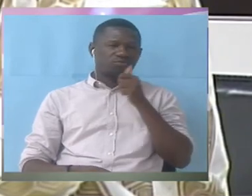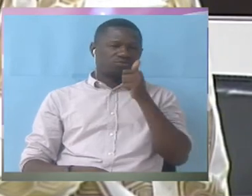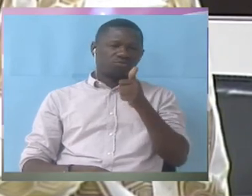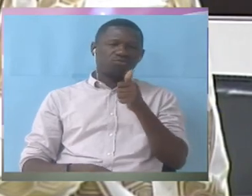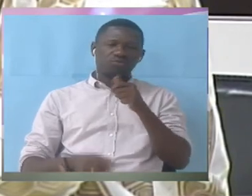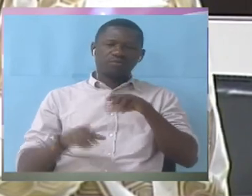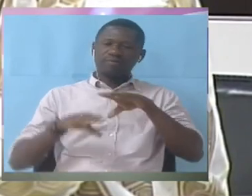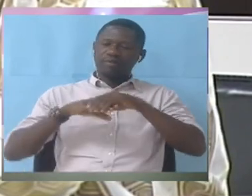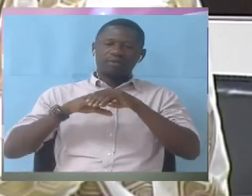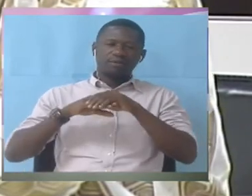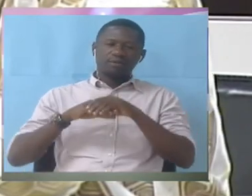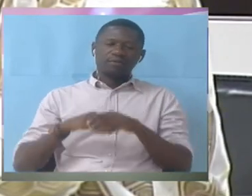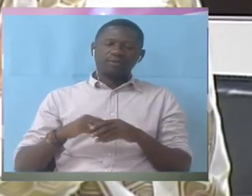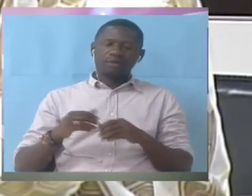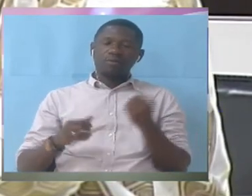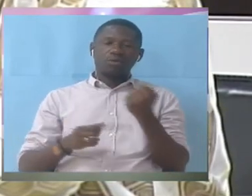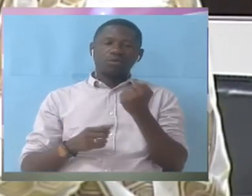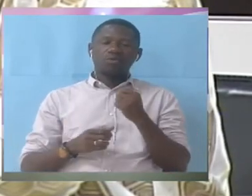Barrow had power over him.